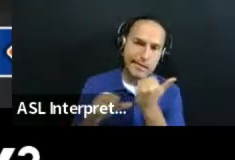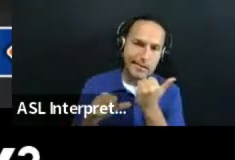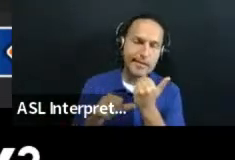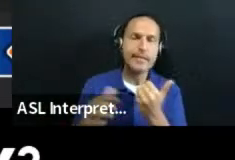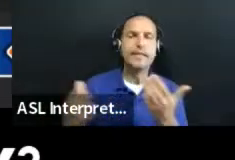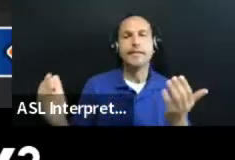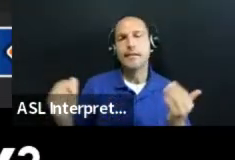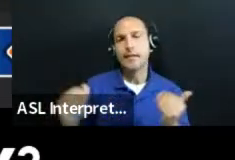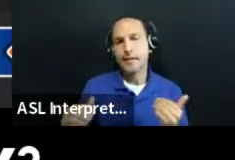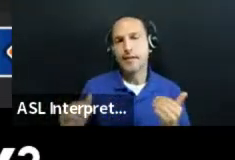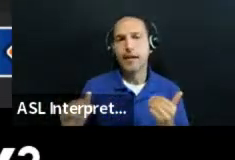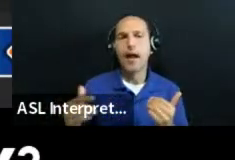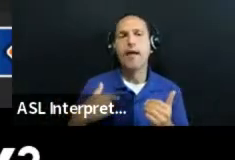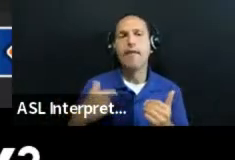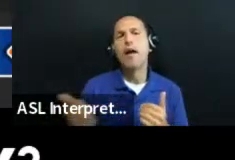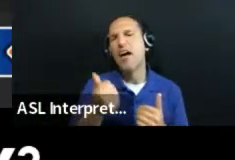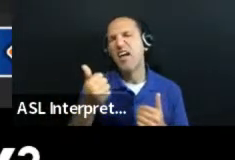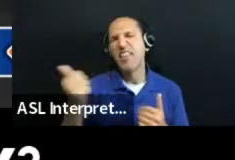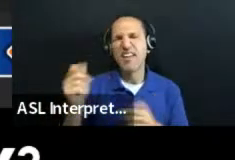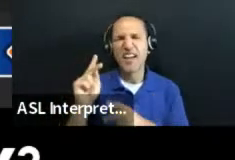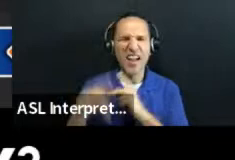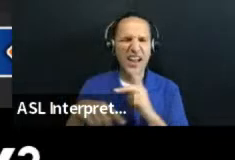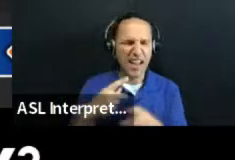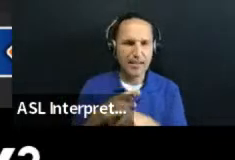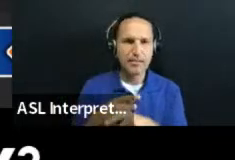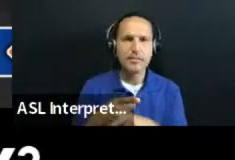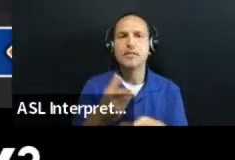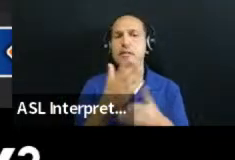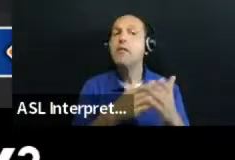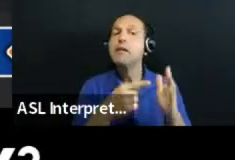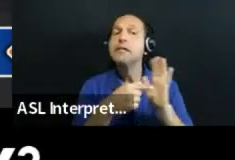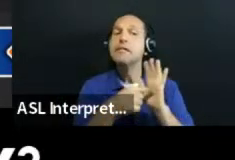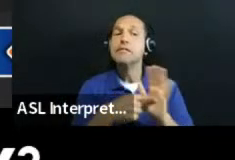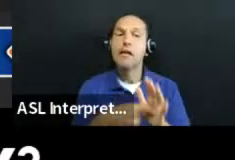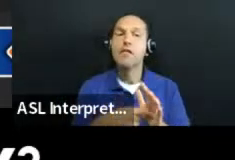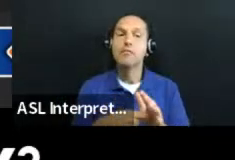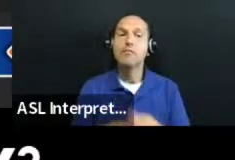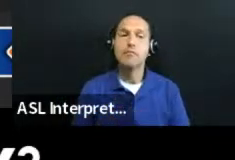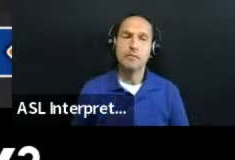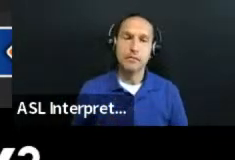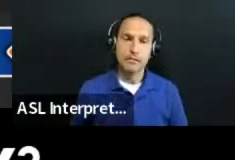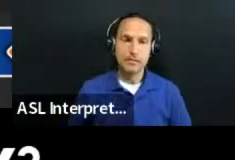or, other means. So here are some examples.